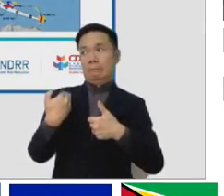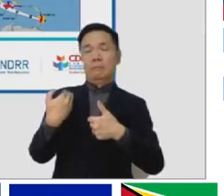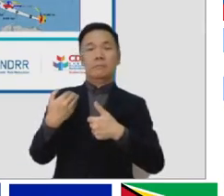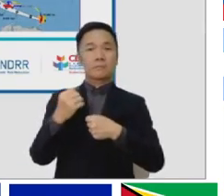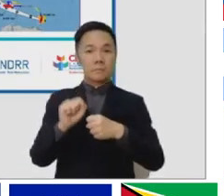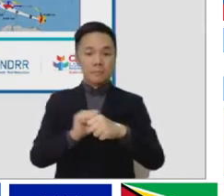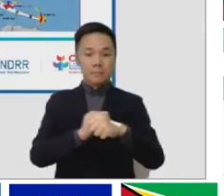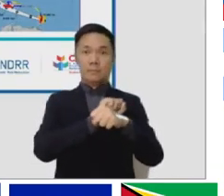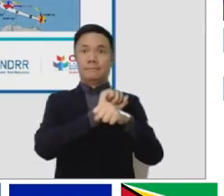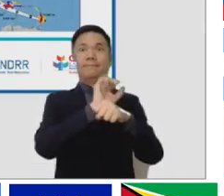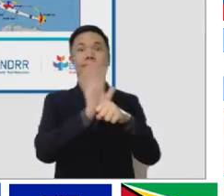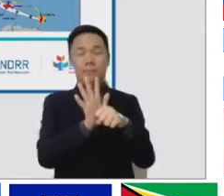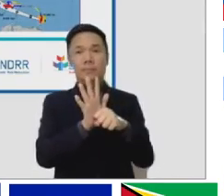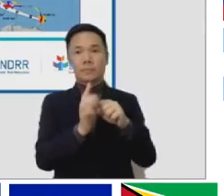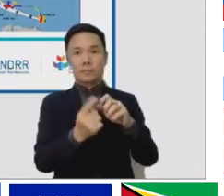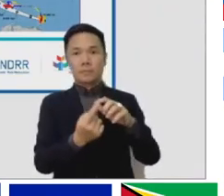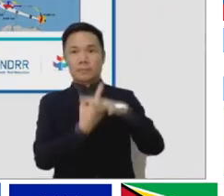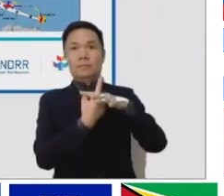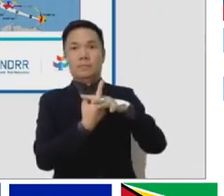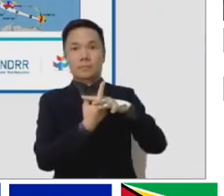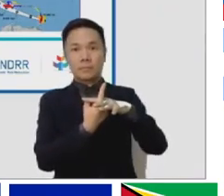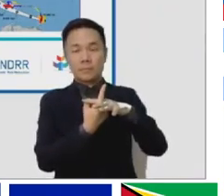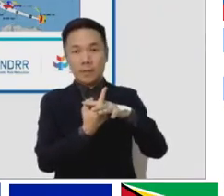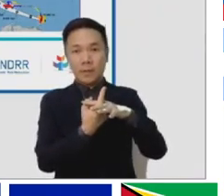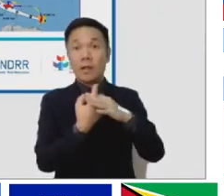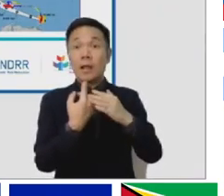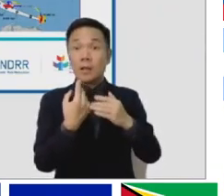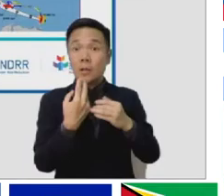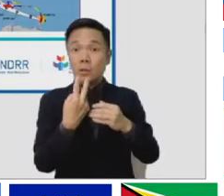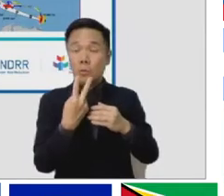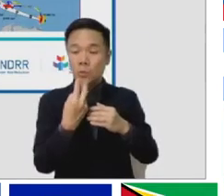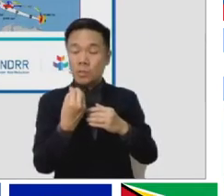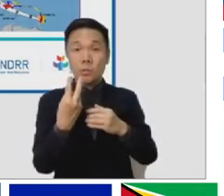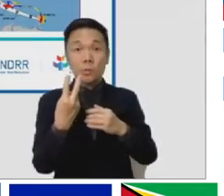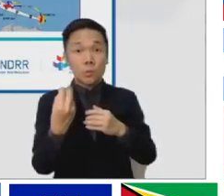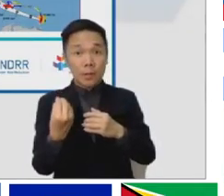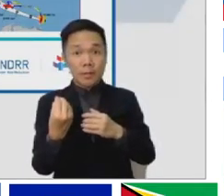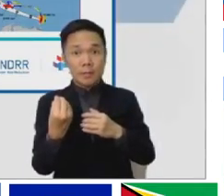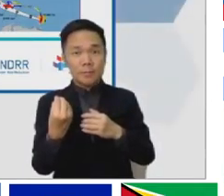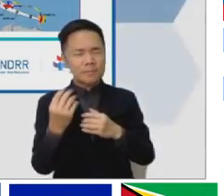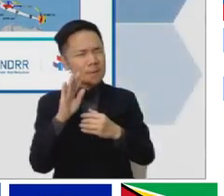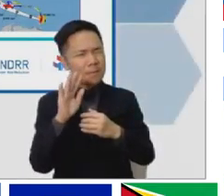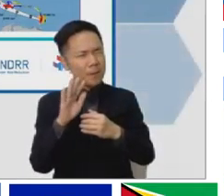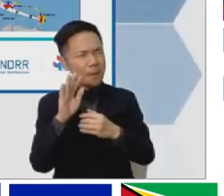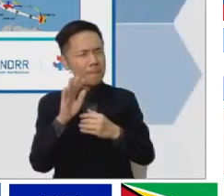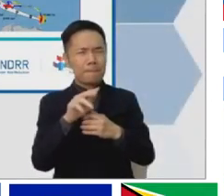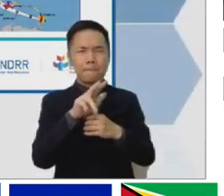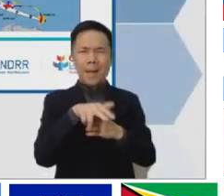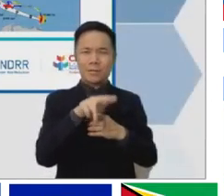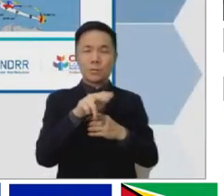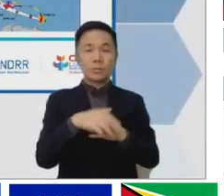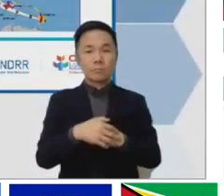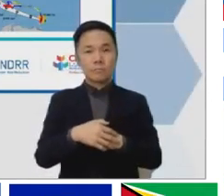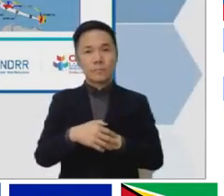in March 2020, thereabout. We know it was around. We had our first case then in